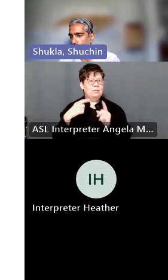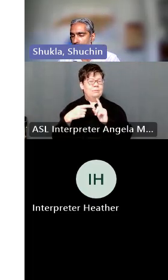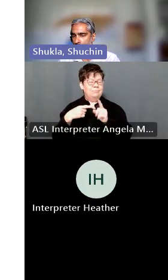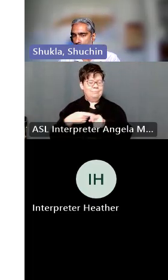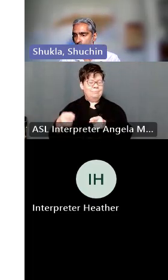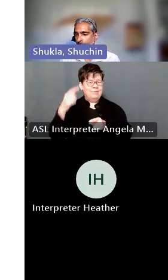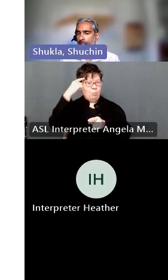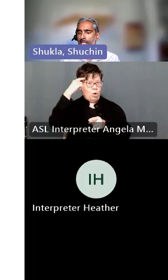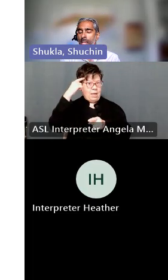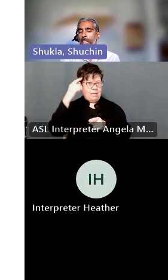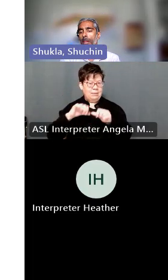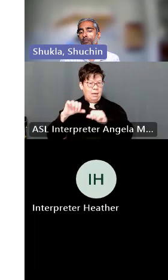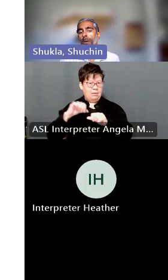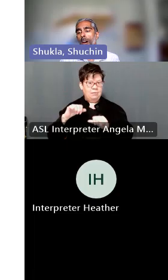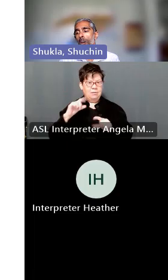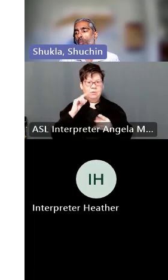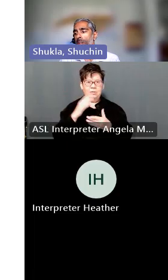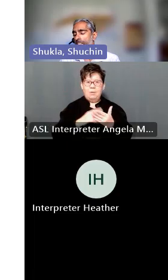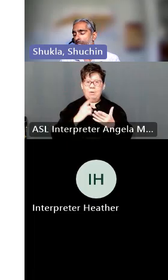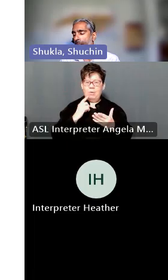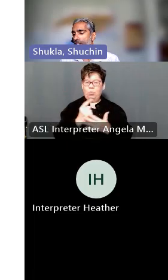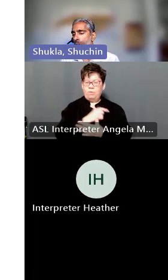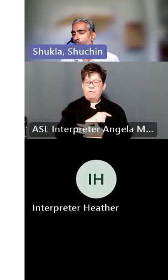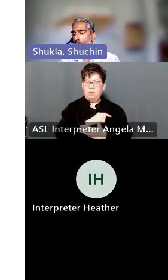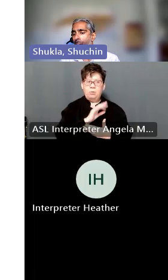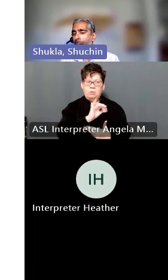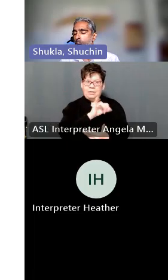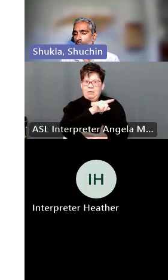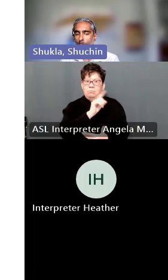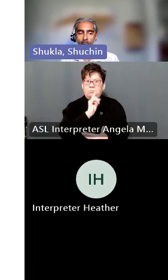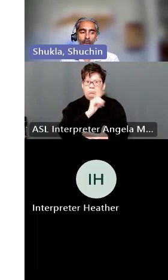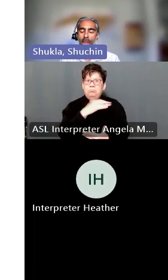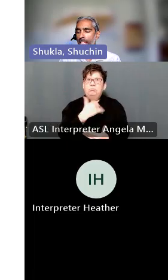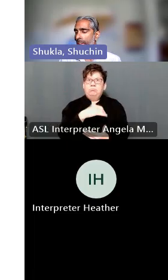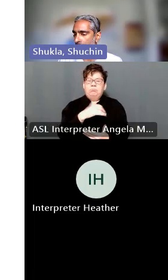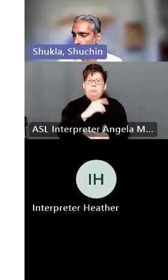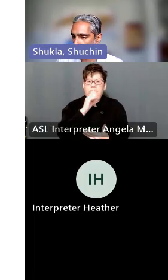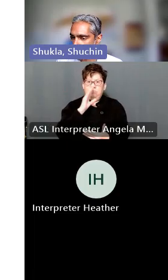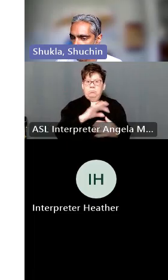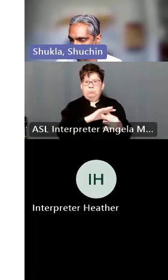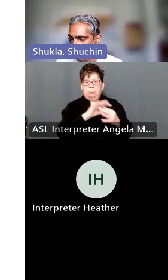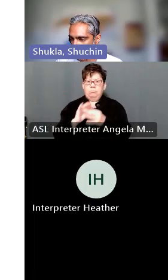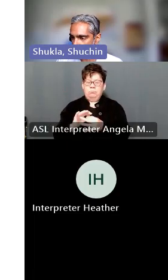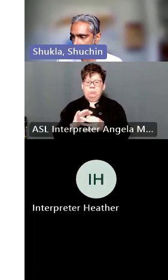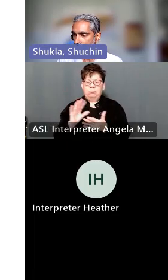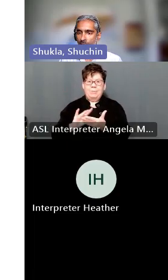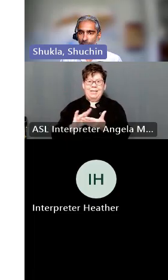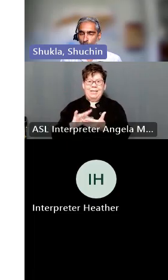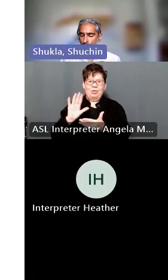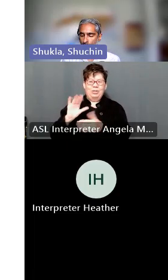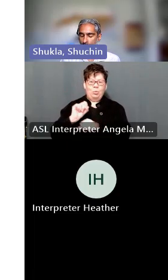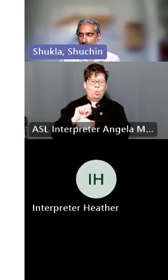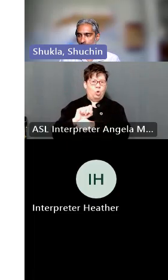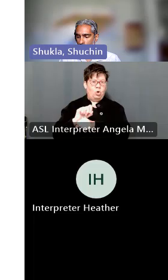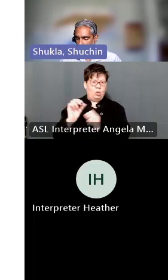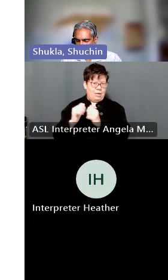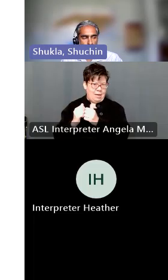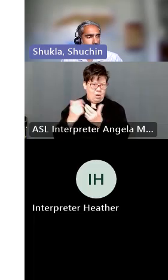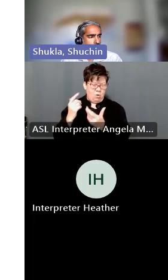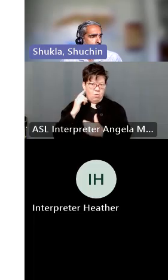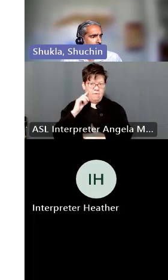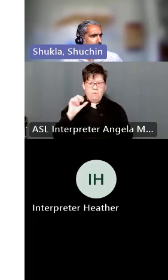a few pieces of that because it really speaks to how and why medication works the way it does for opioid